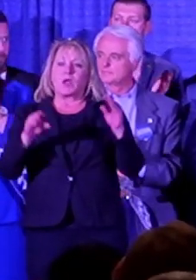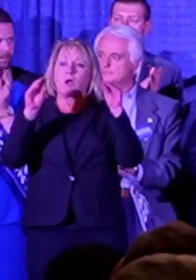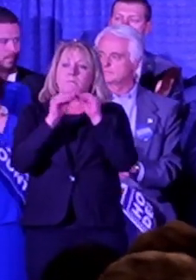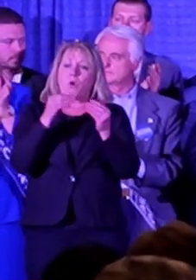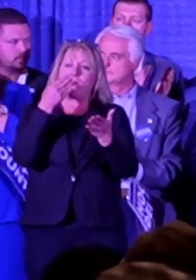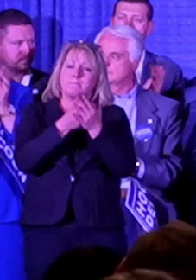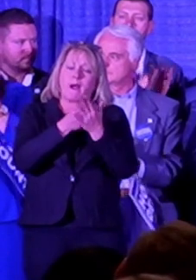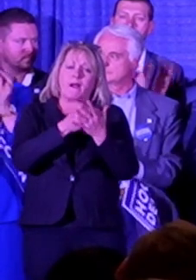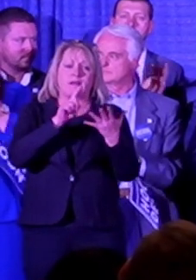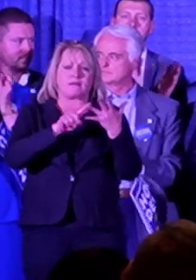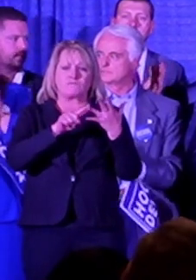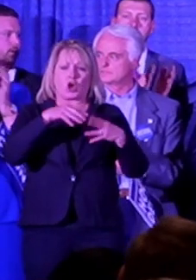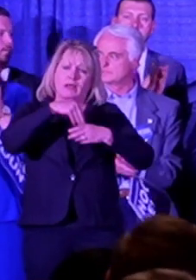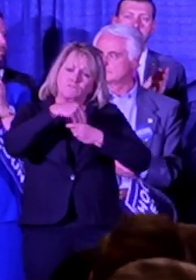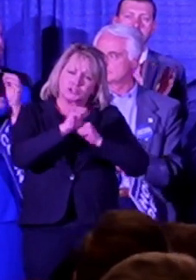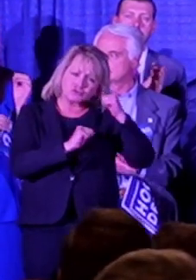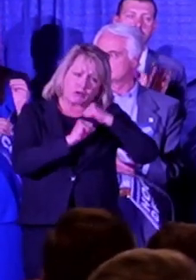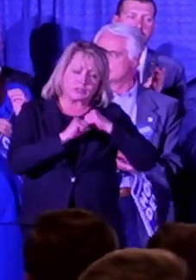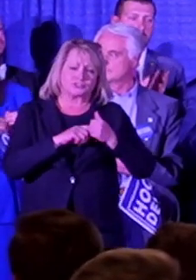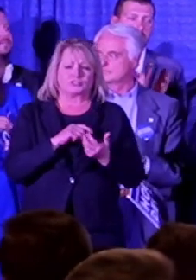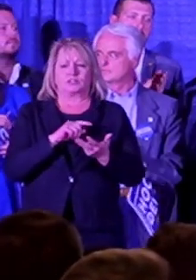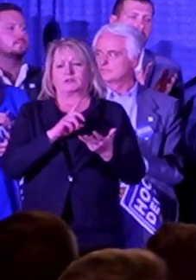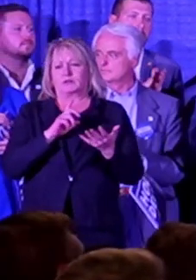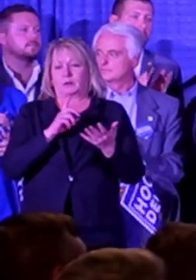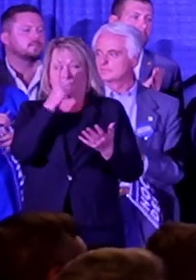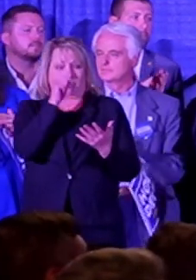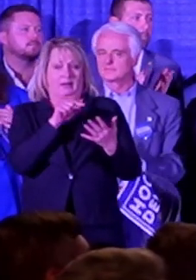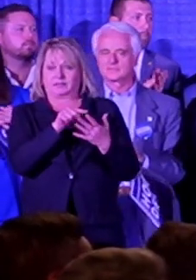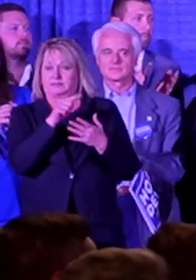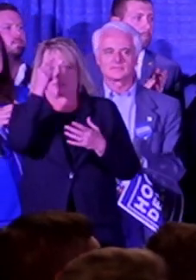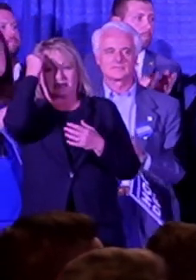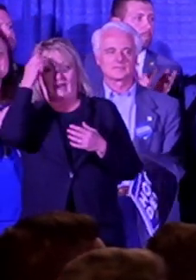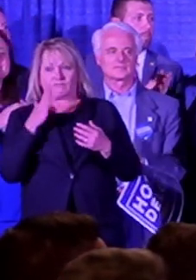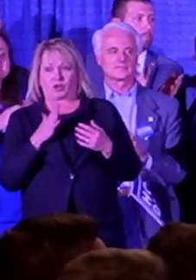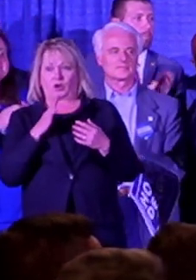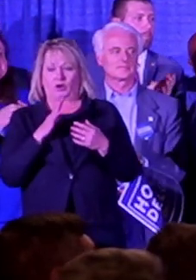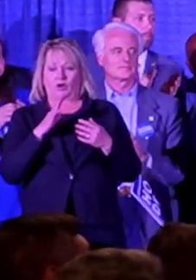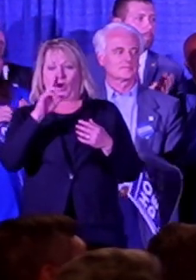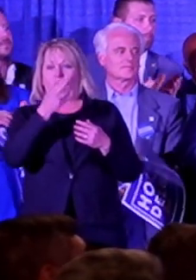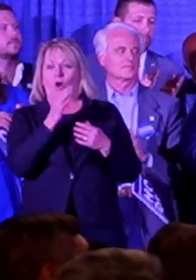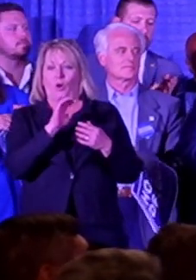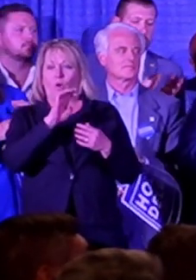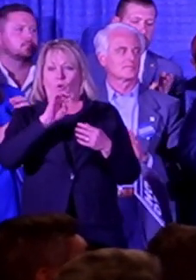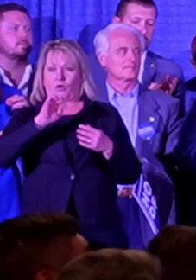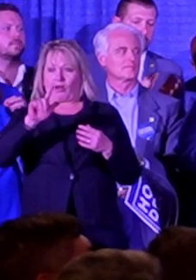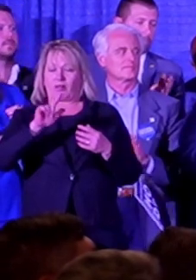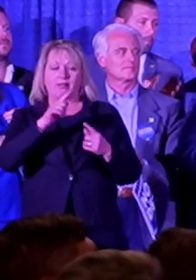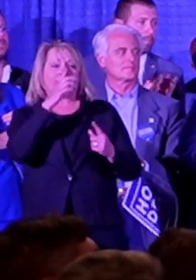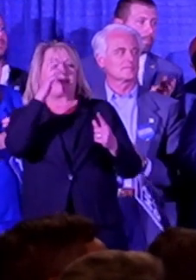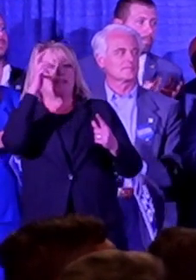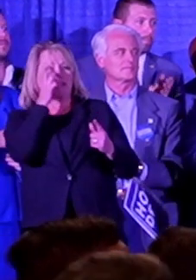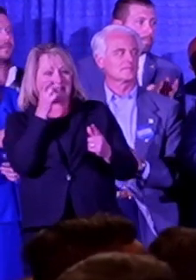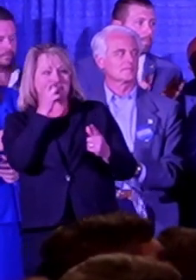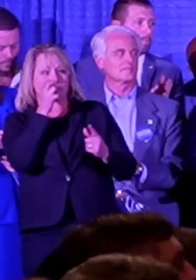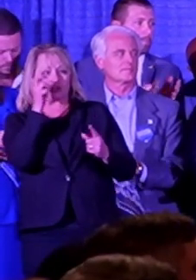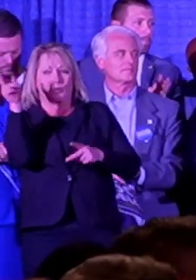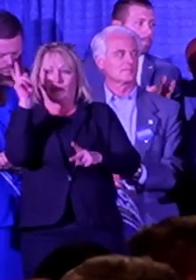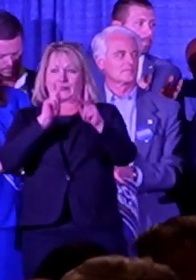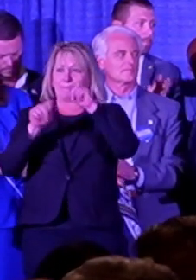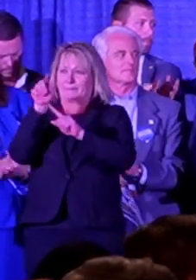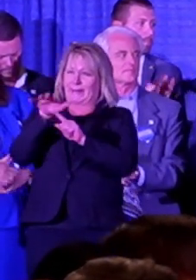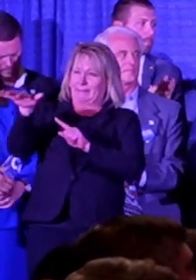More money for infrastructure. Because Governor Hochul listens to the